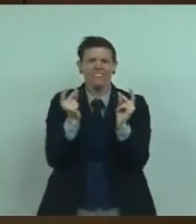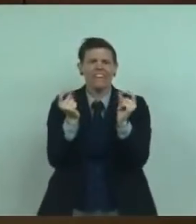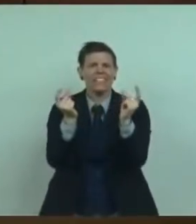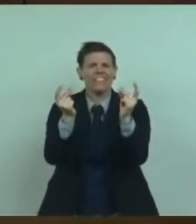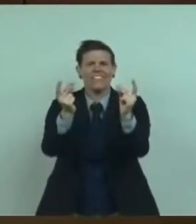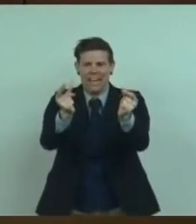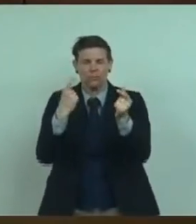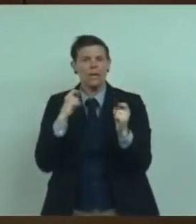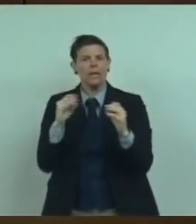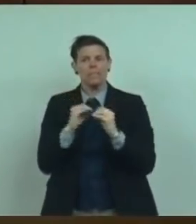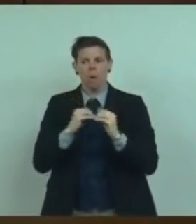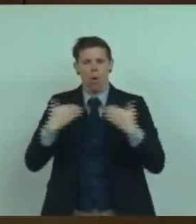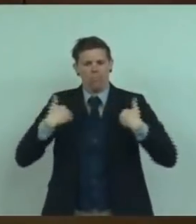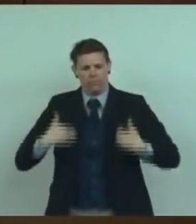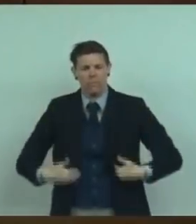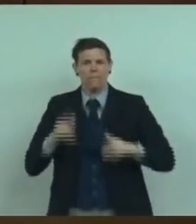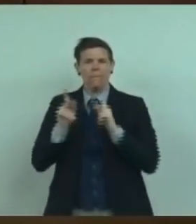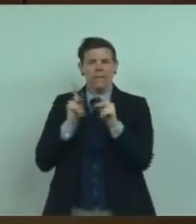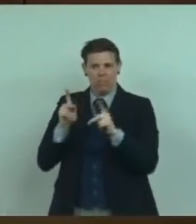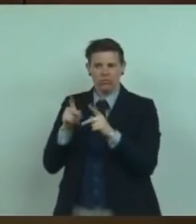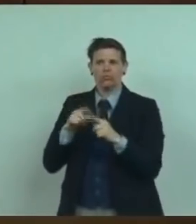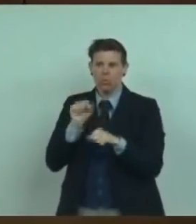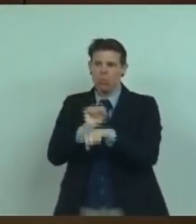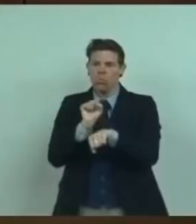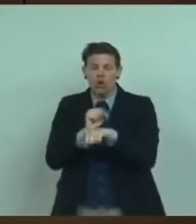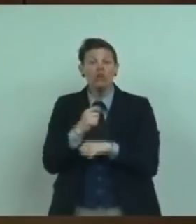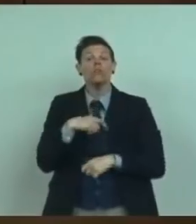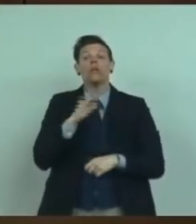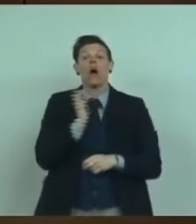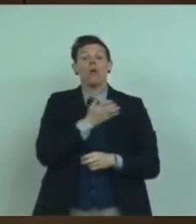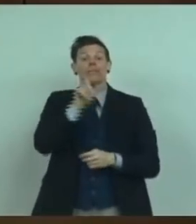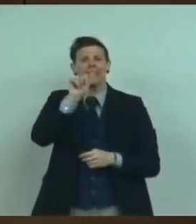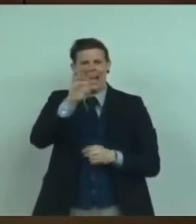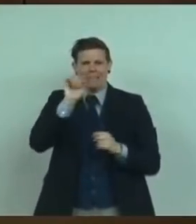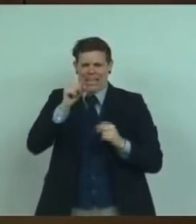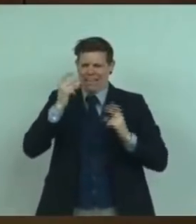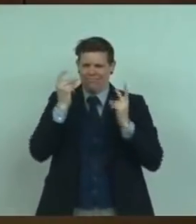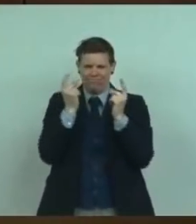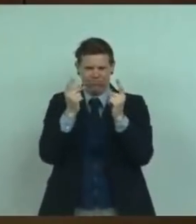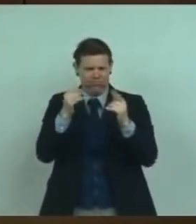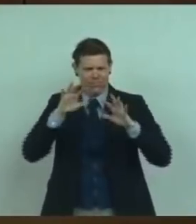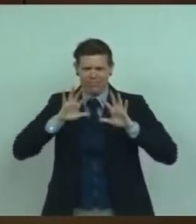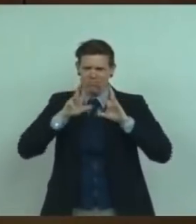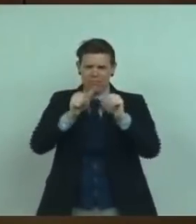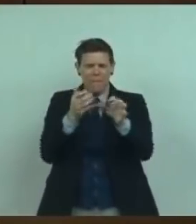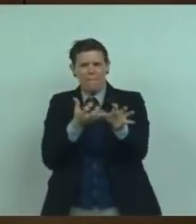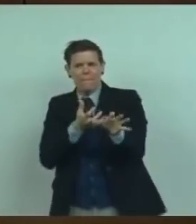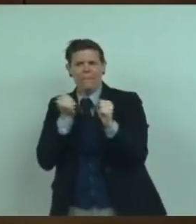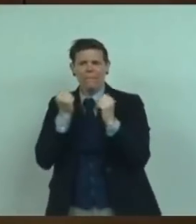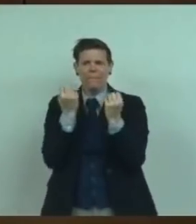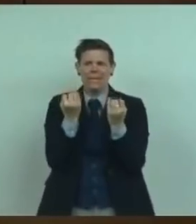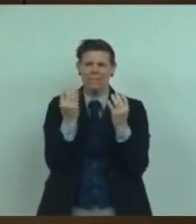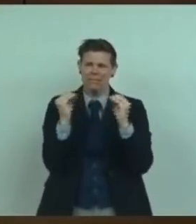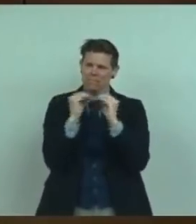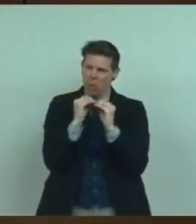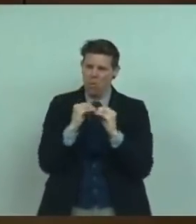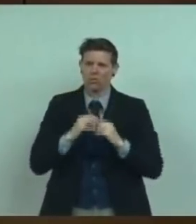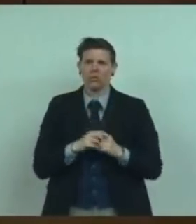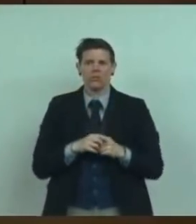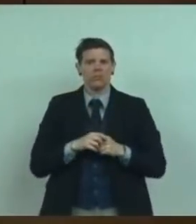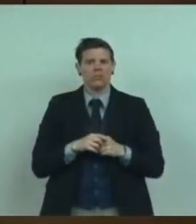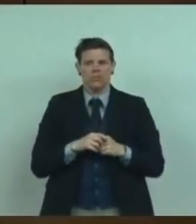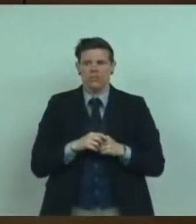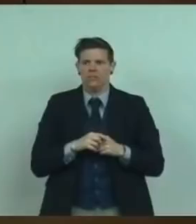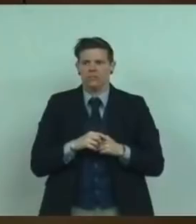run hundreds of these samples at once. It's really important. We want to know in a 24-hour turnaround time, and to the degree that